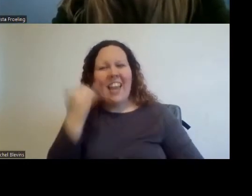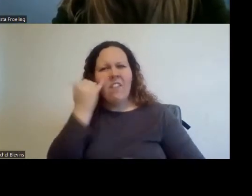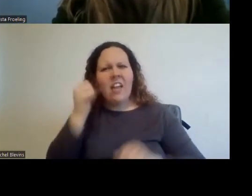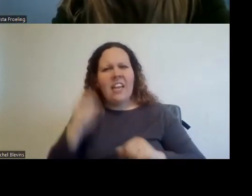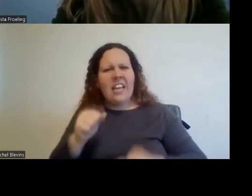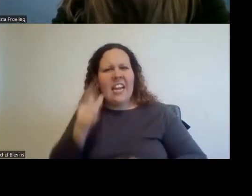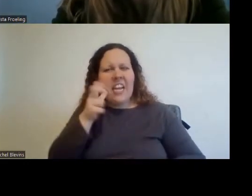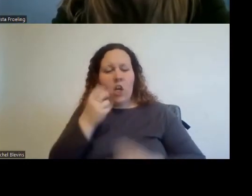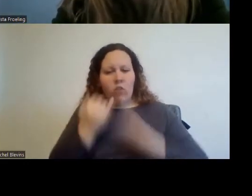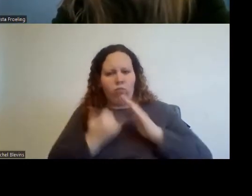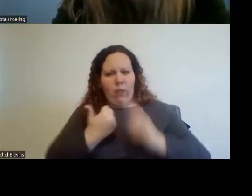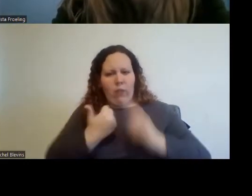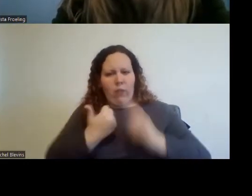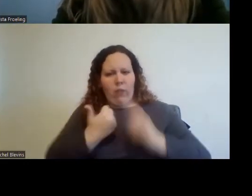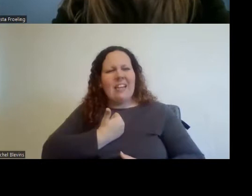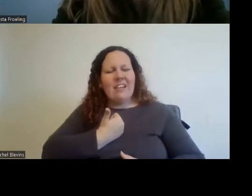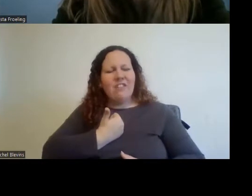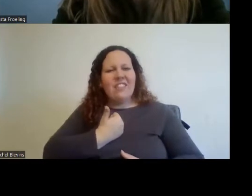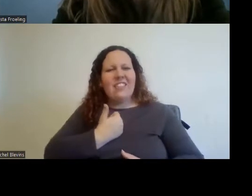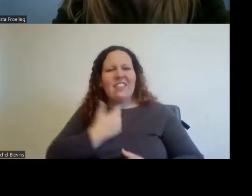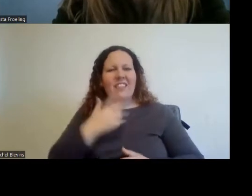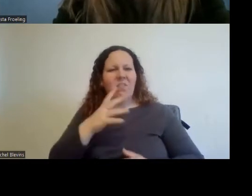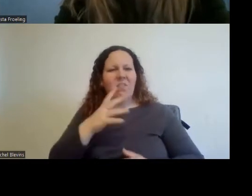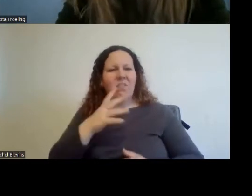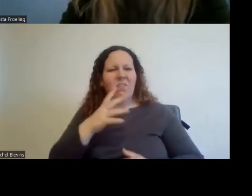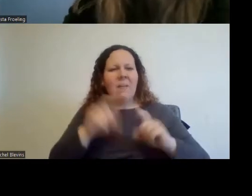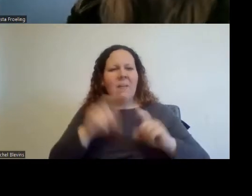So their spatial hearing is not good.